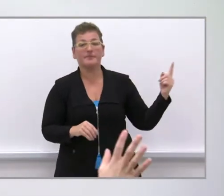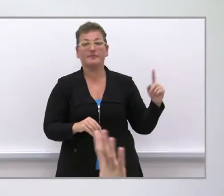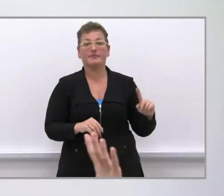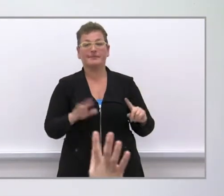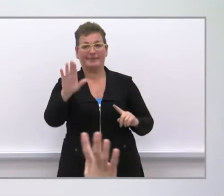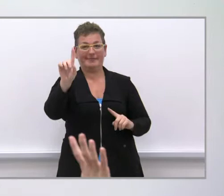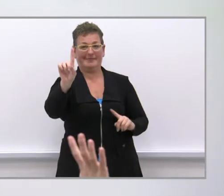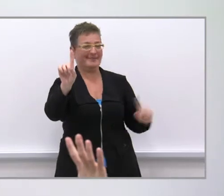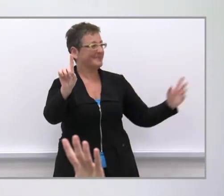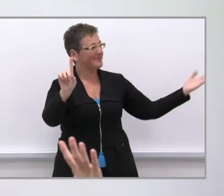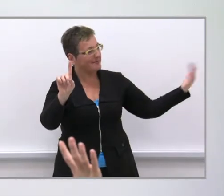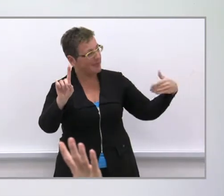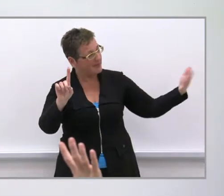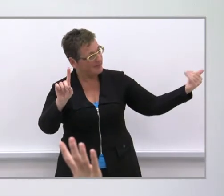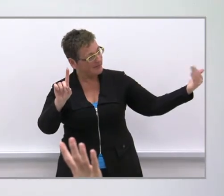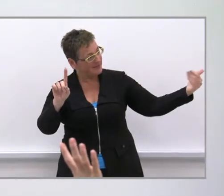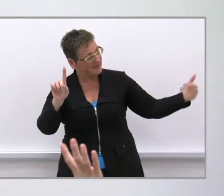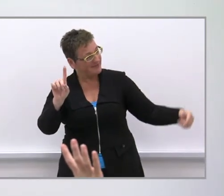Yes?